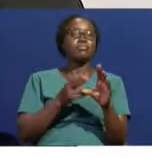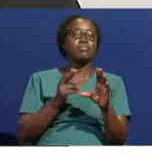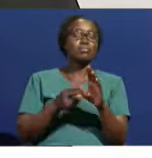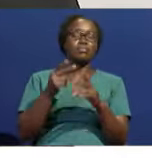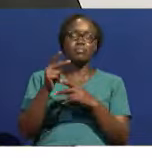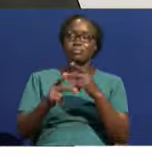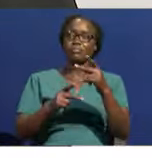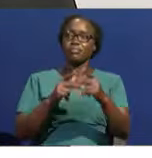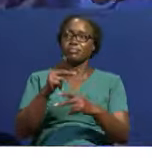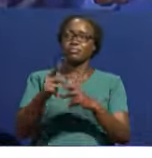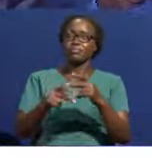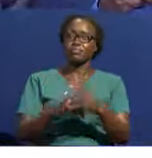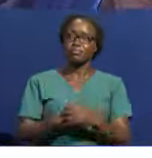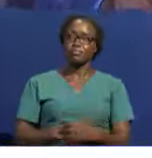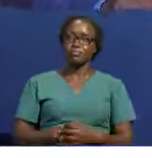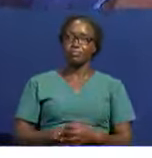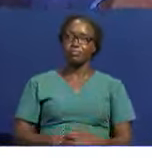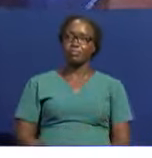in the process.